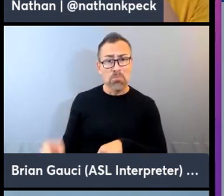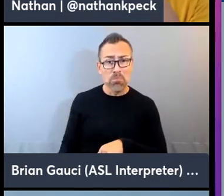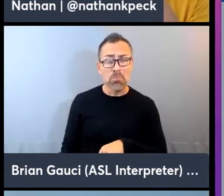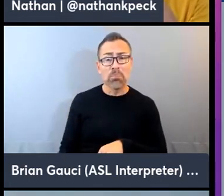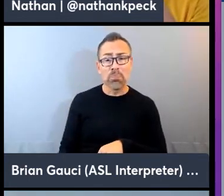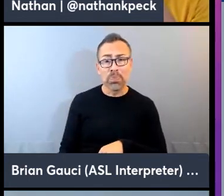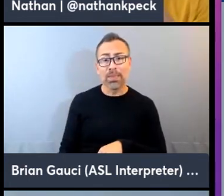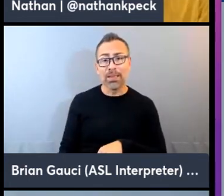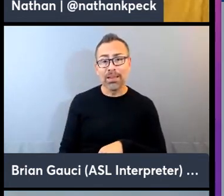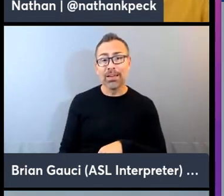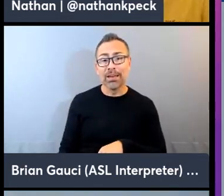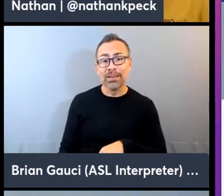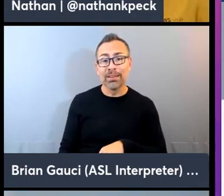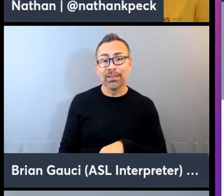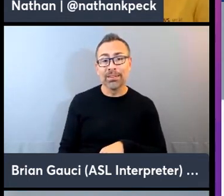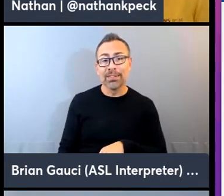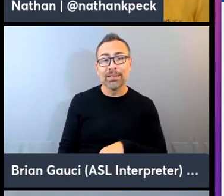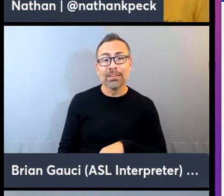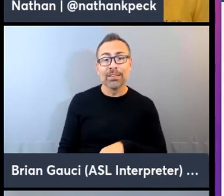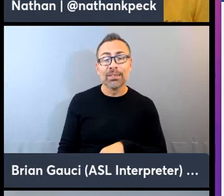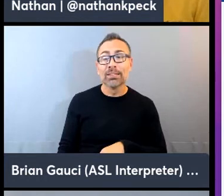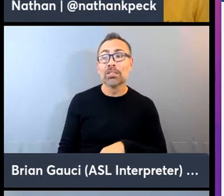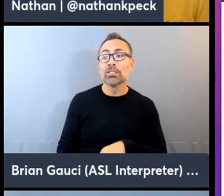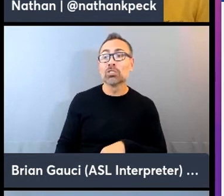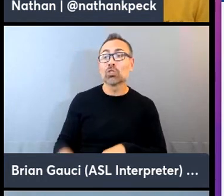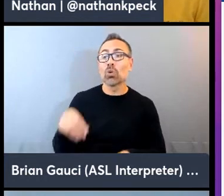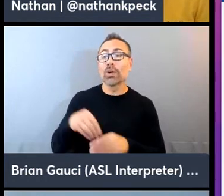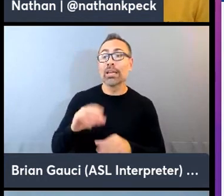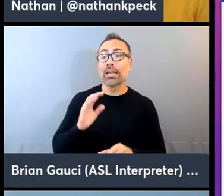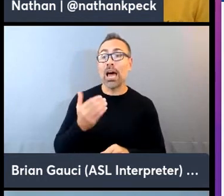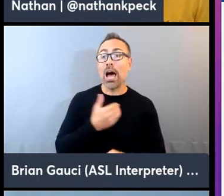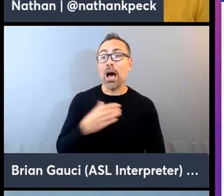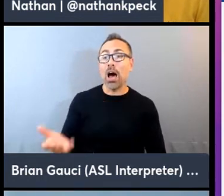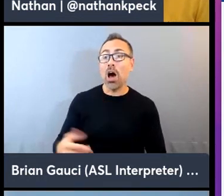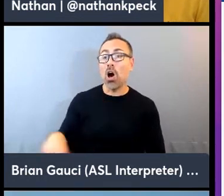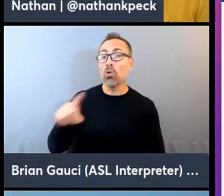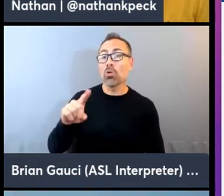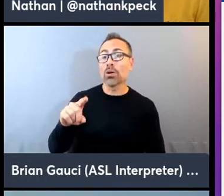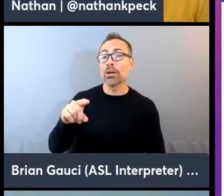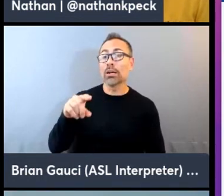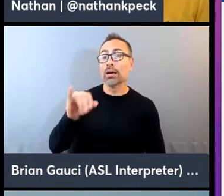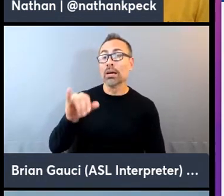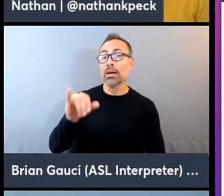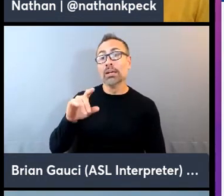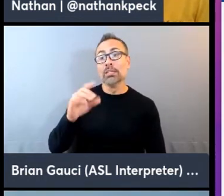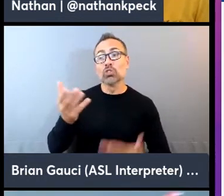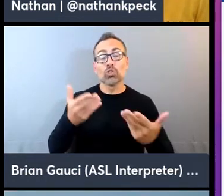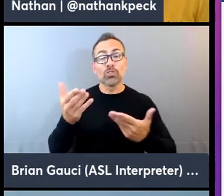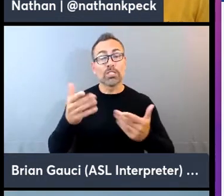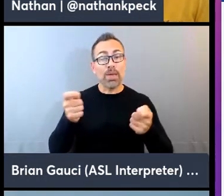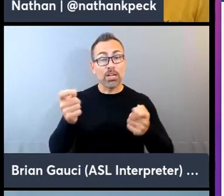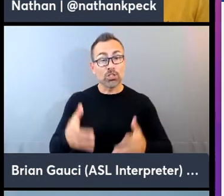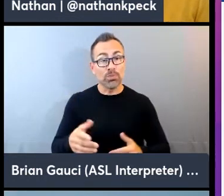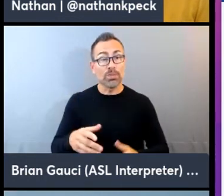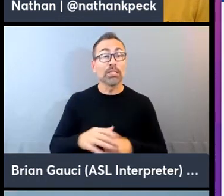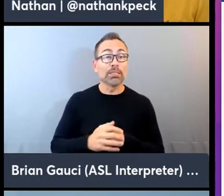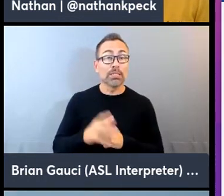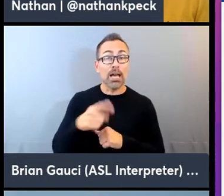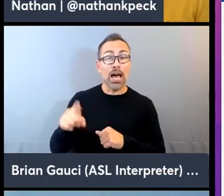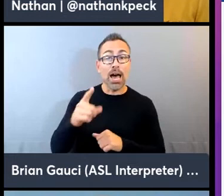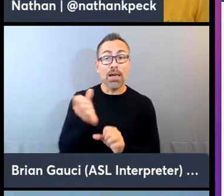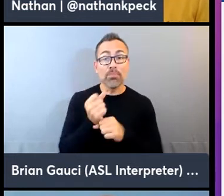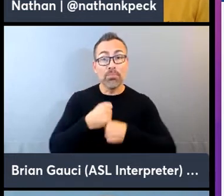So in Atlassian Jira Service Management, I just created an AWS support case. Now, I'm sure